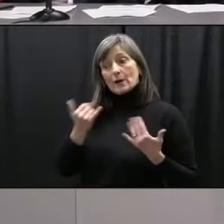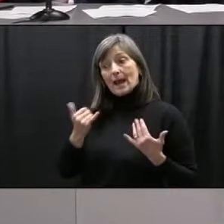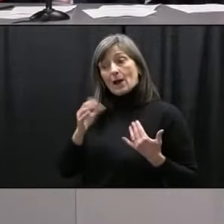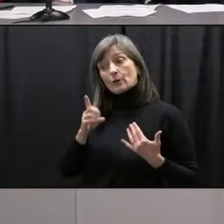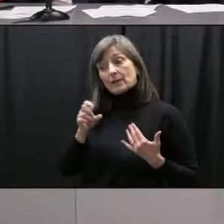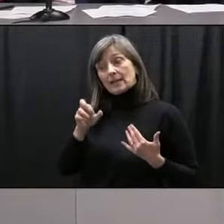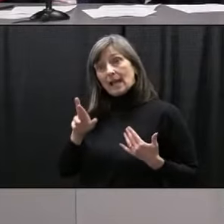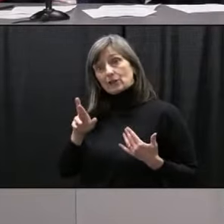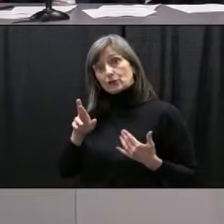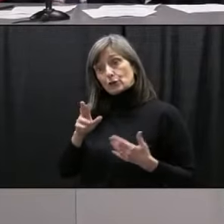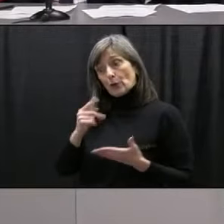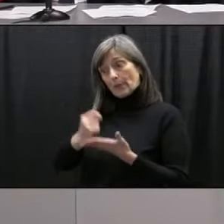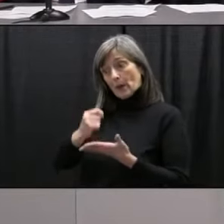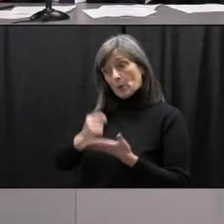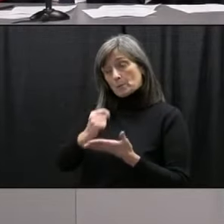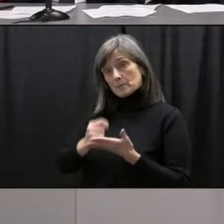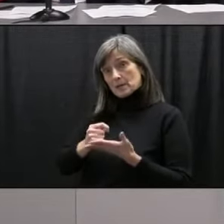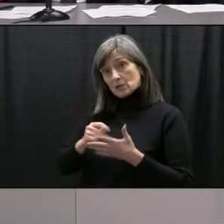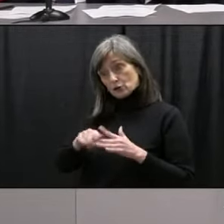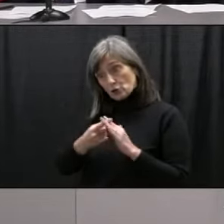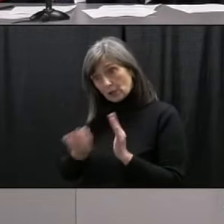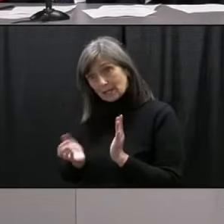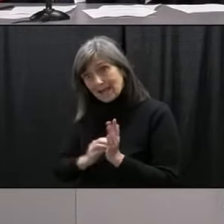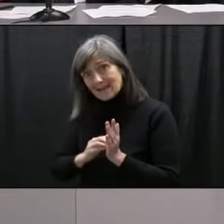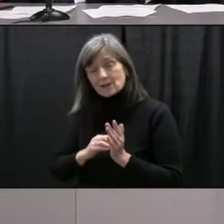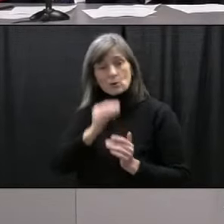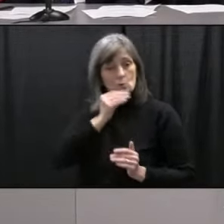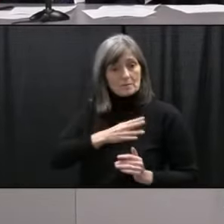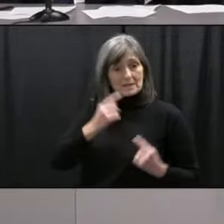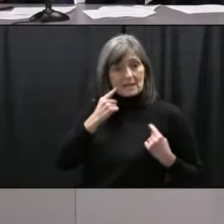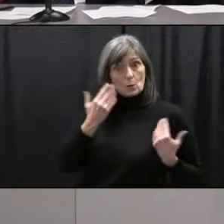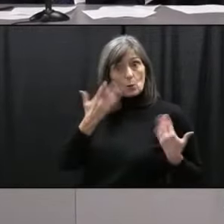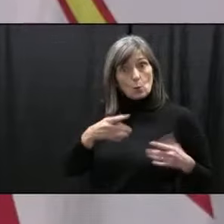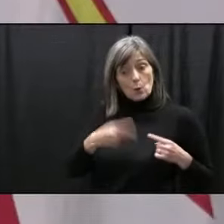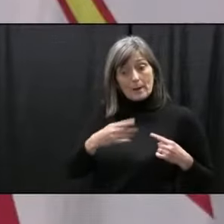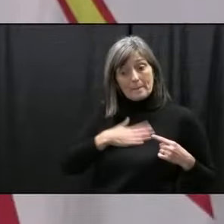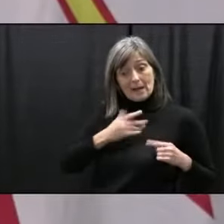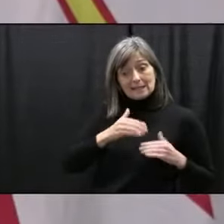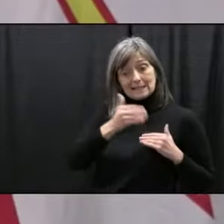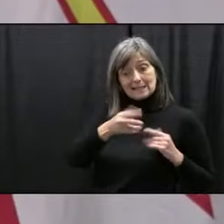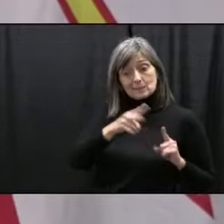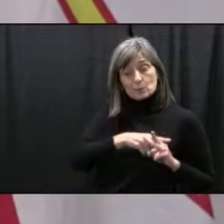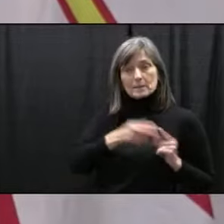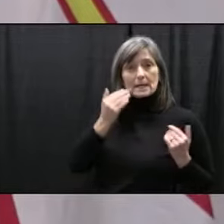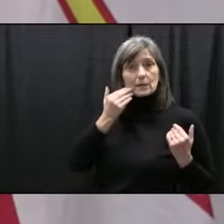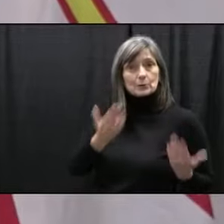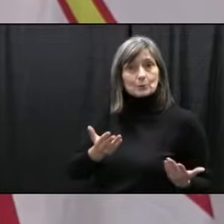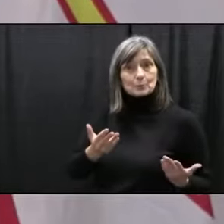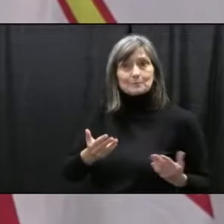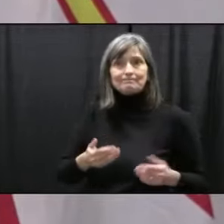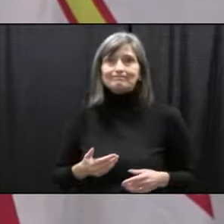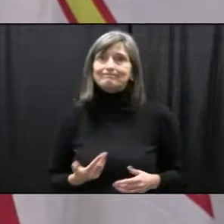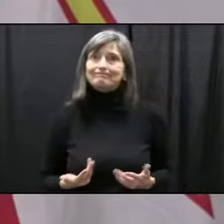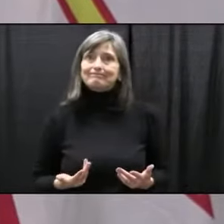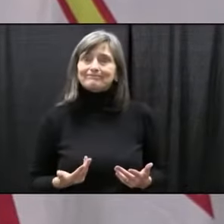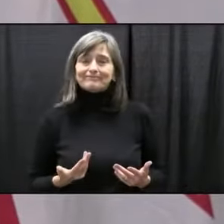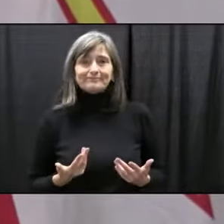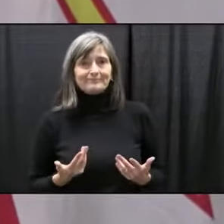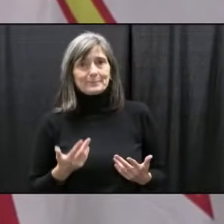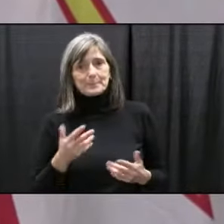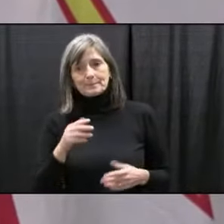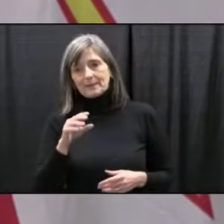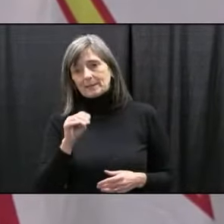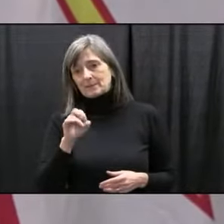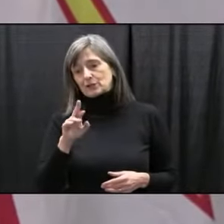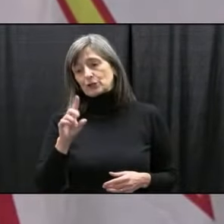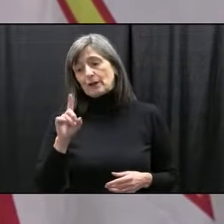make sure that everyone who needs to get chemotherapy is able to? Well, I can't speak to any individual circumstance, and I obviously don't know